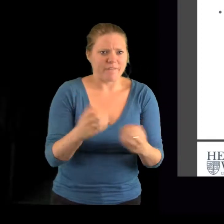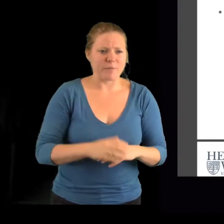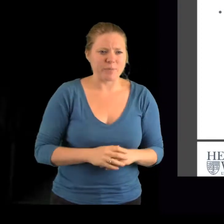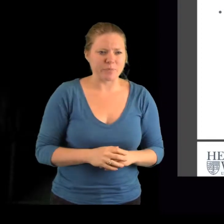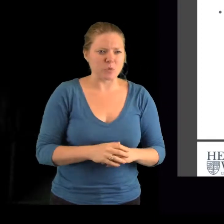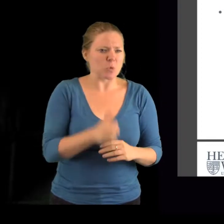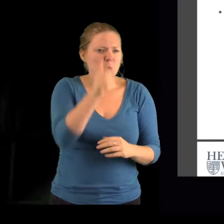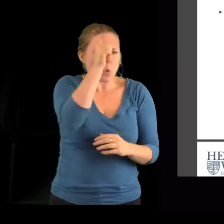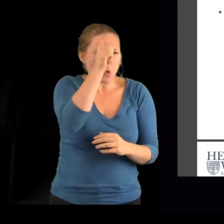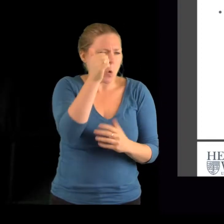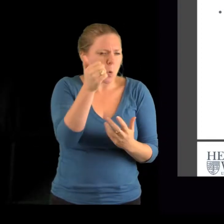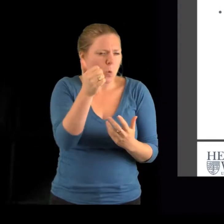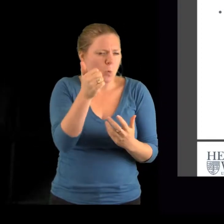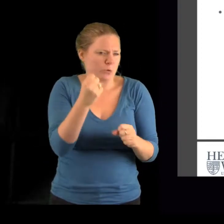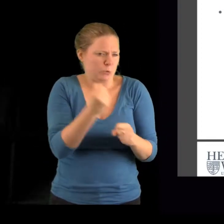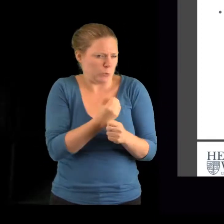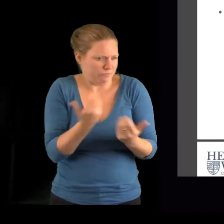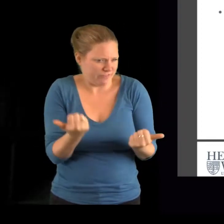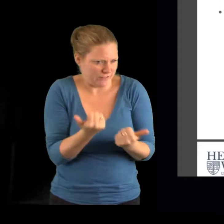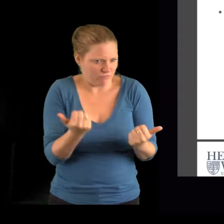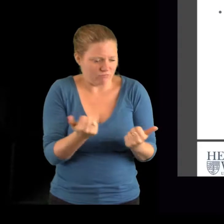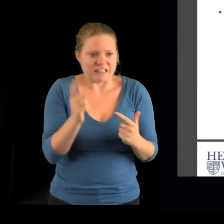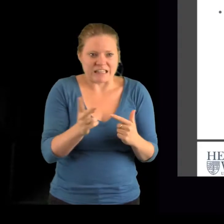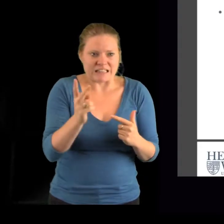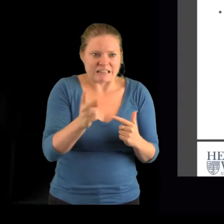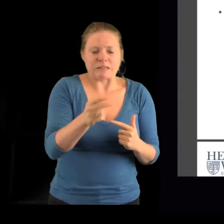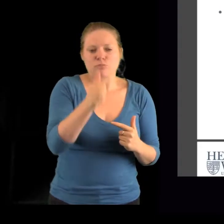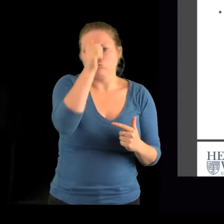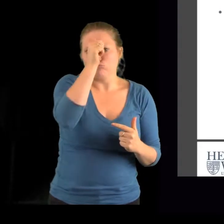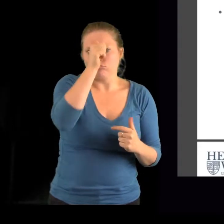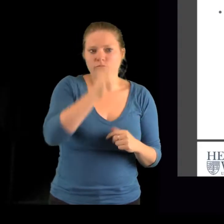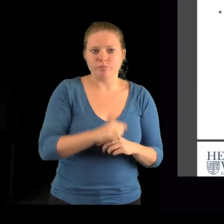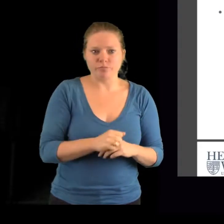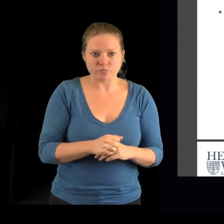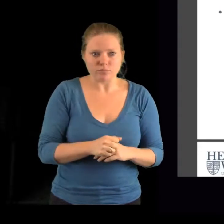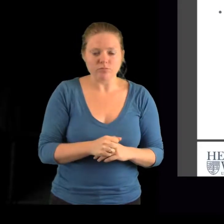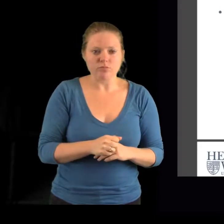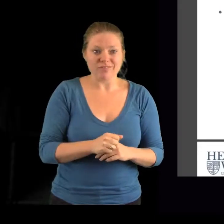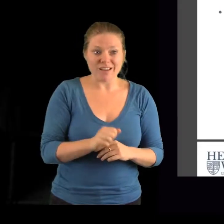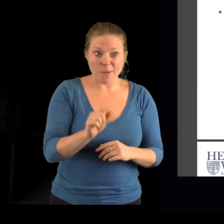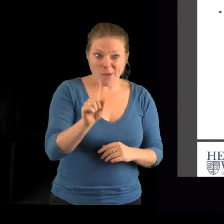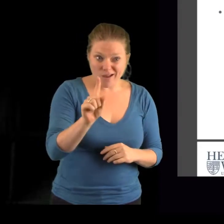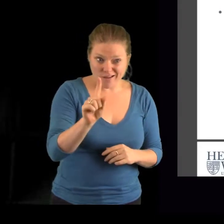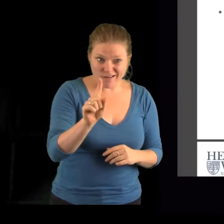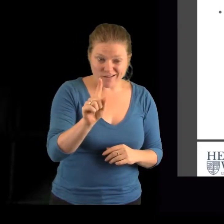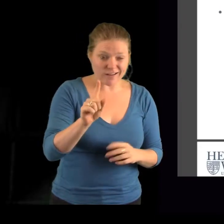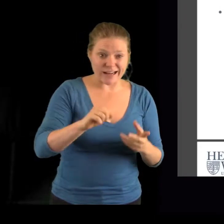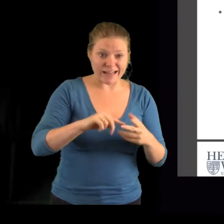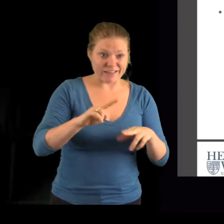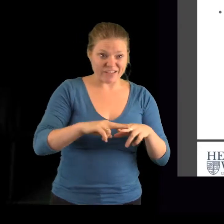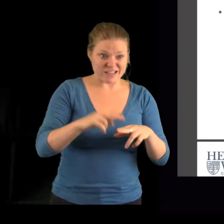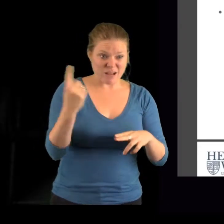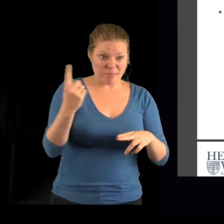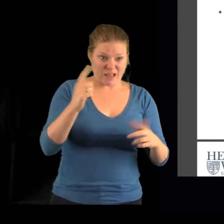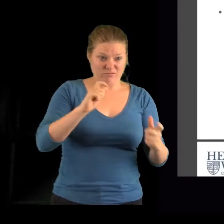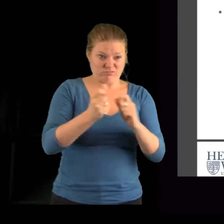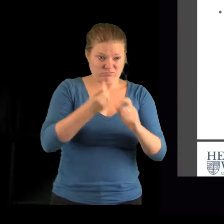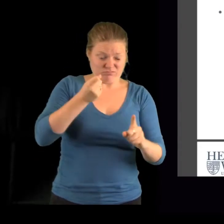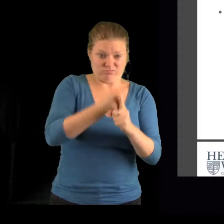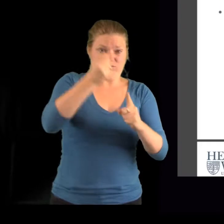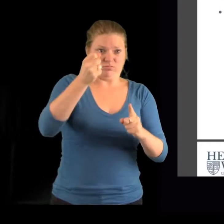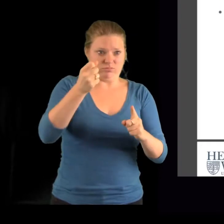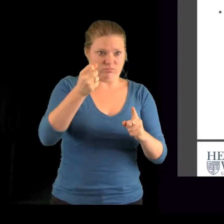So doing that again and again. But when something's flagged up, you have to reflect on